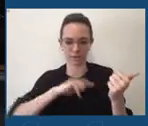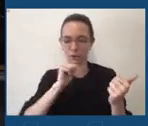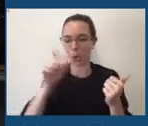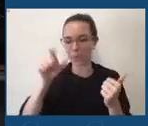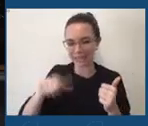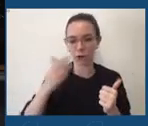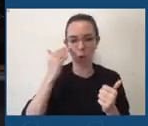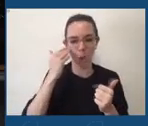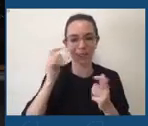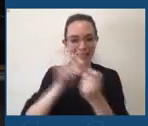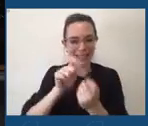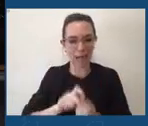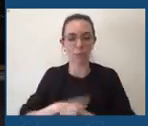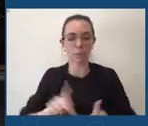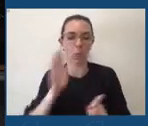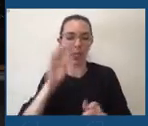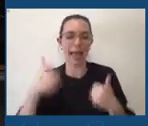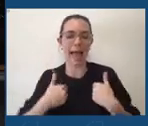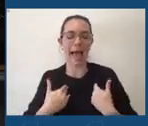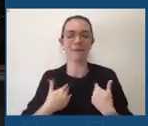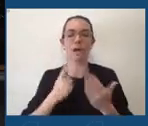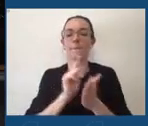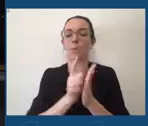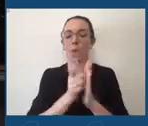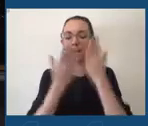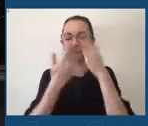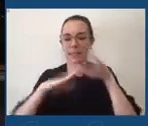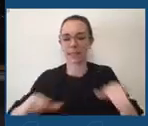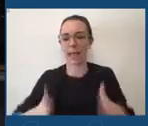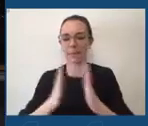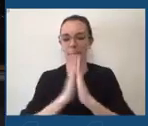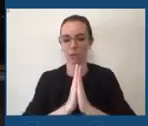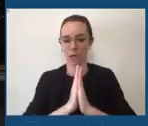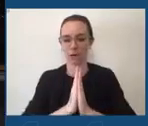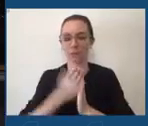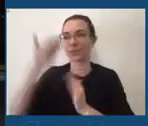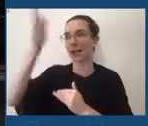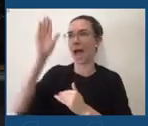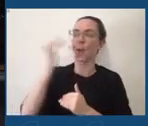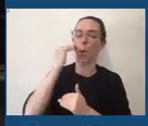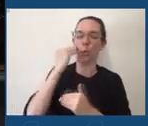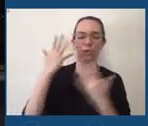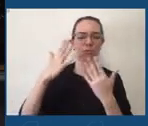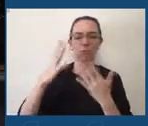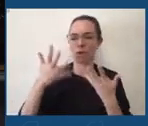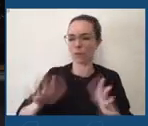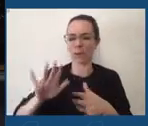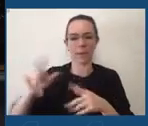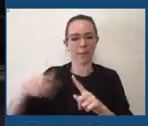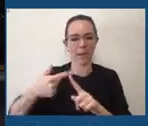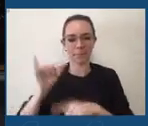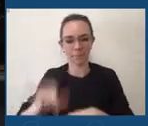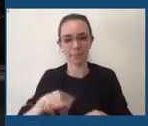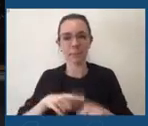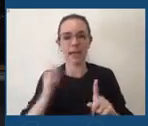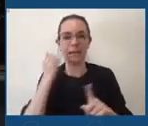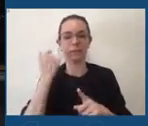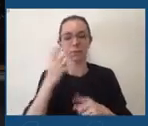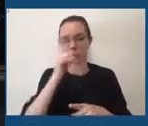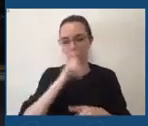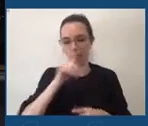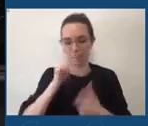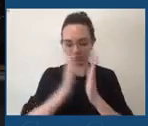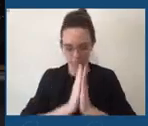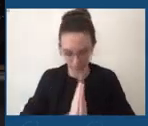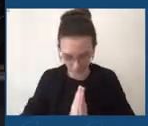we're going to have a moment of silent prayer. God knows all about it. And so if you would just bow your head and have a moment